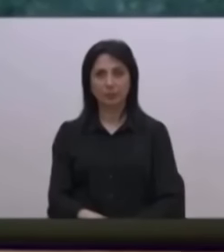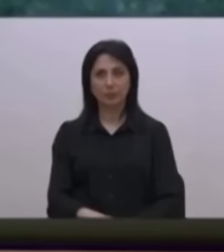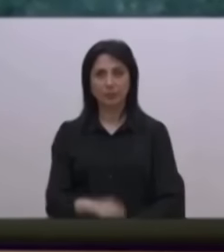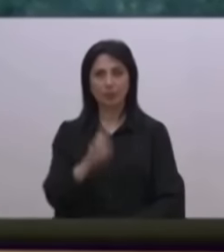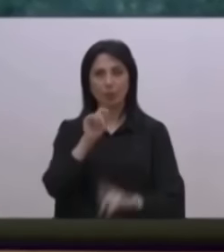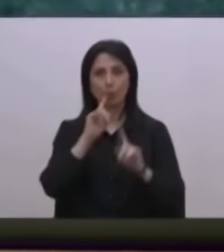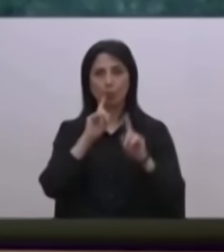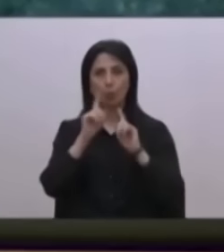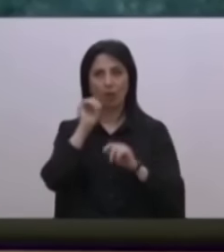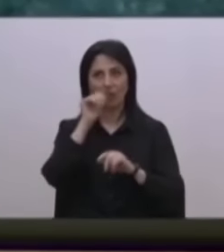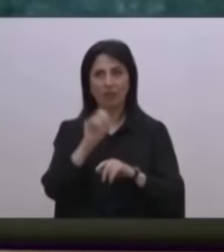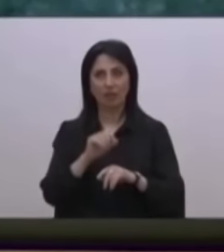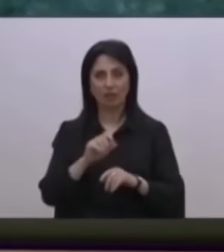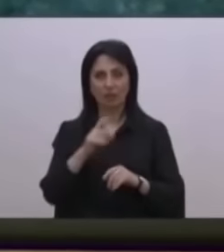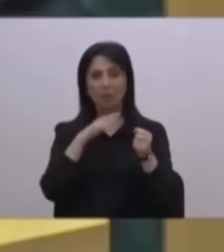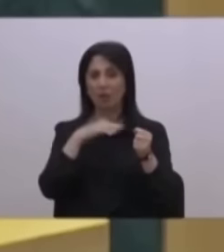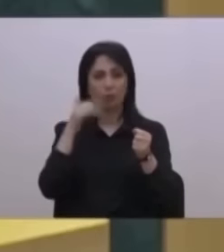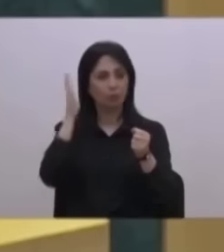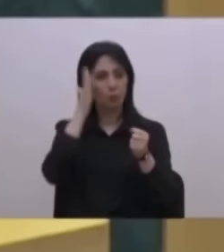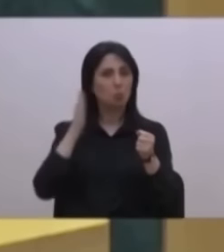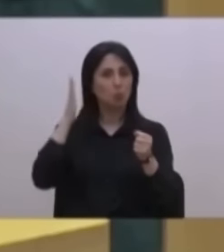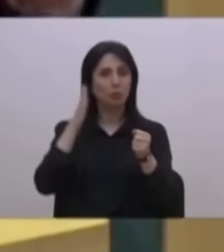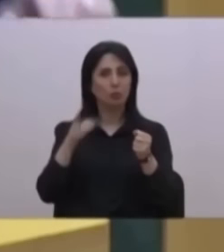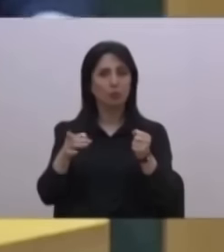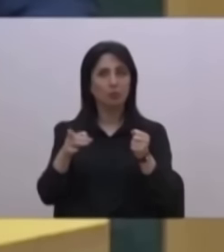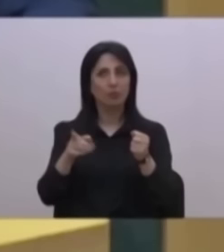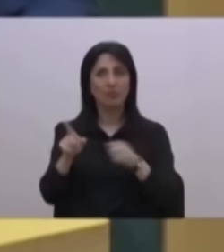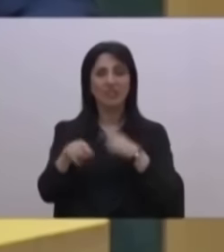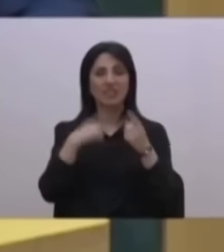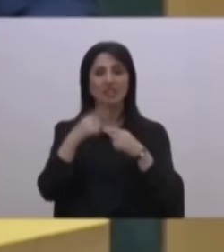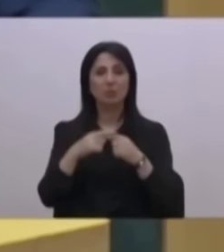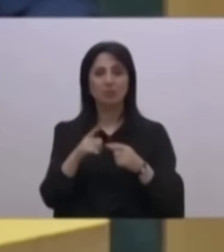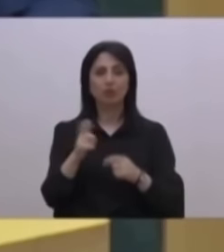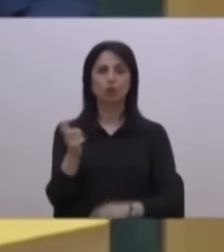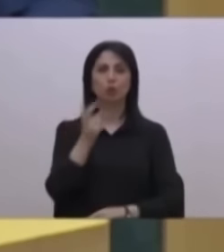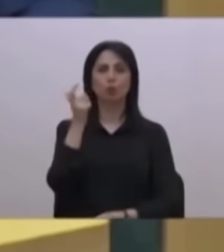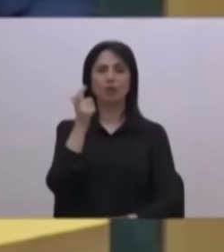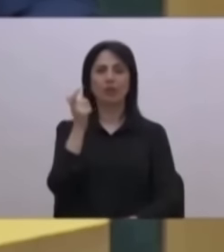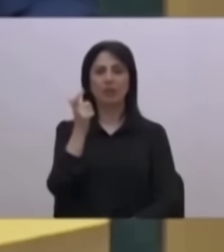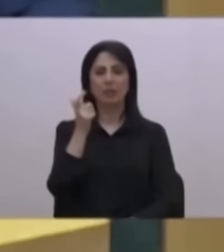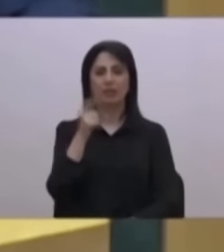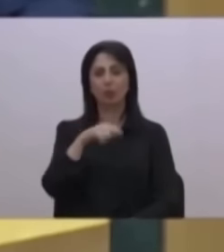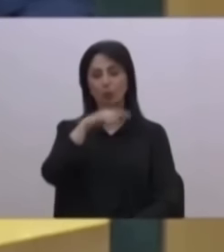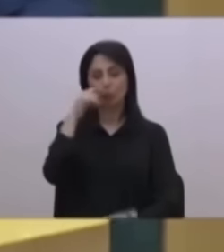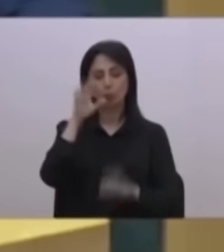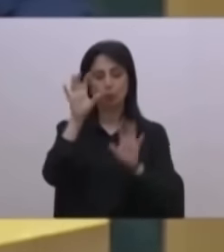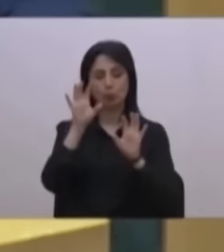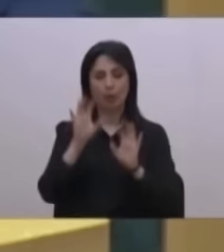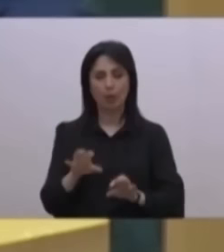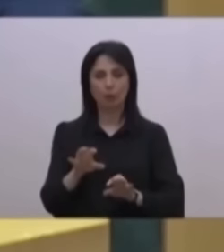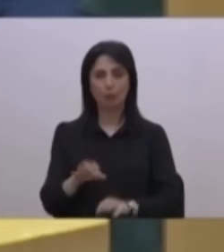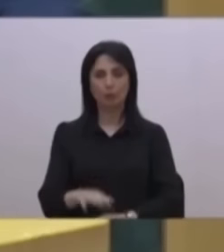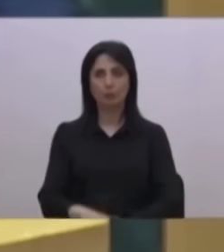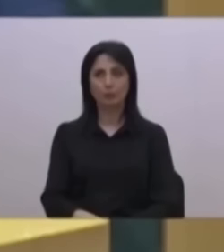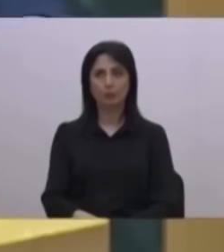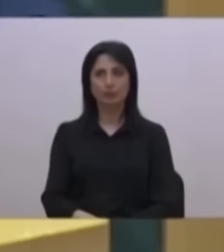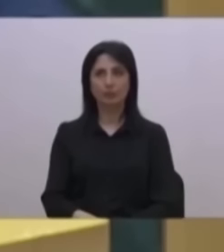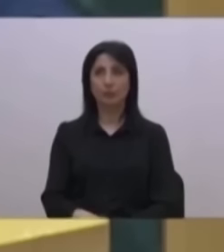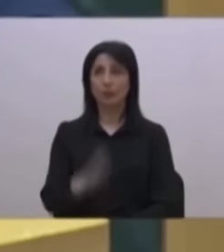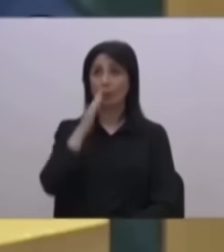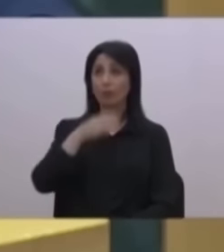has plunged the country into crisis. Earlier, while expressing his opposition to the measure, a member of parliament was hit